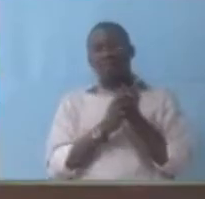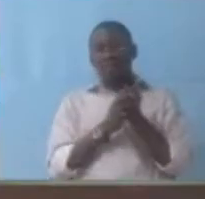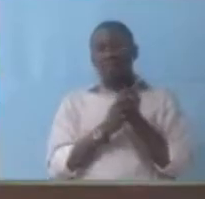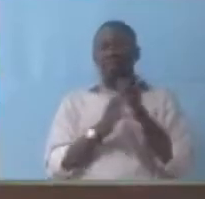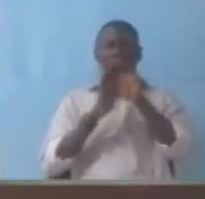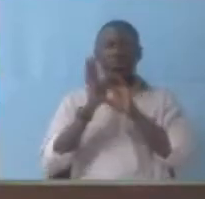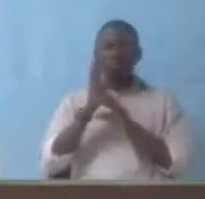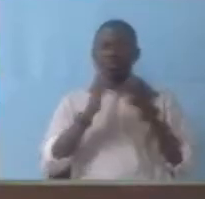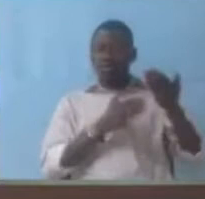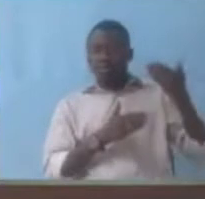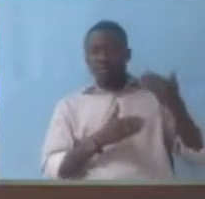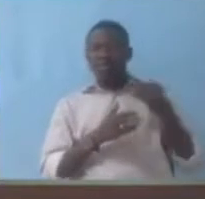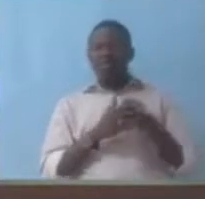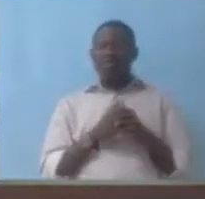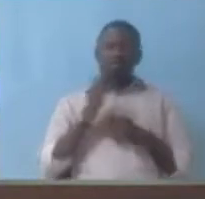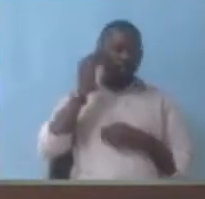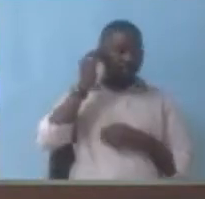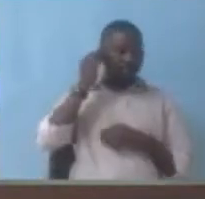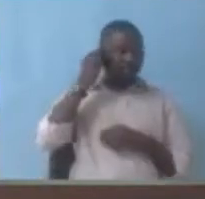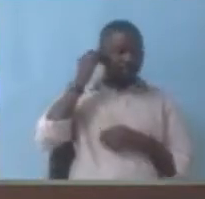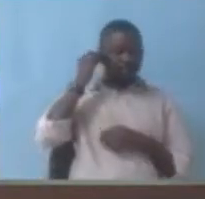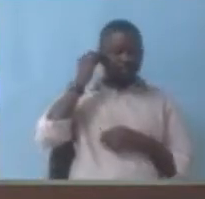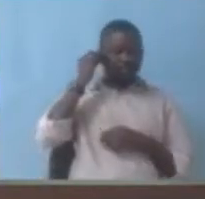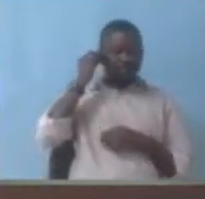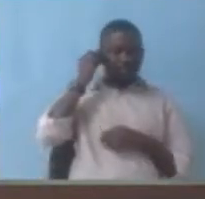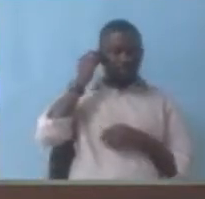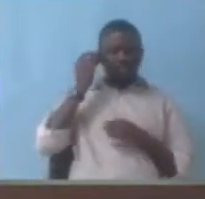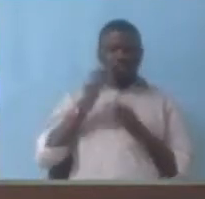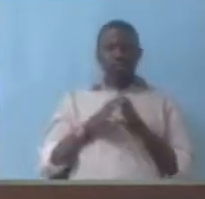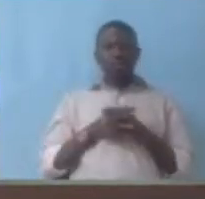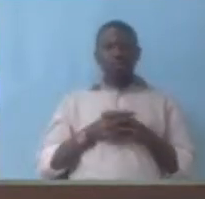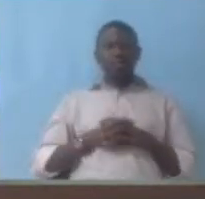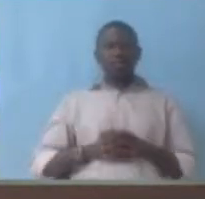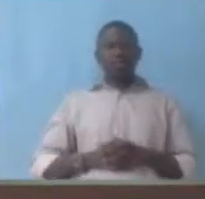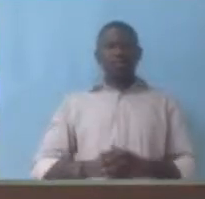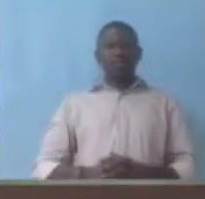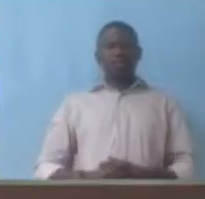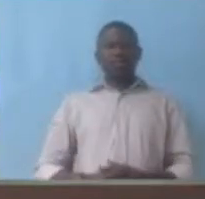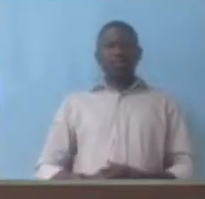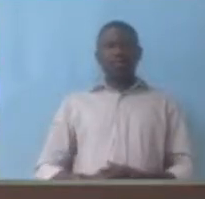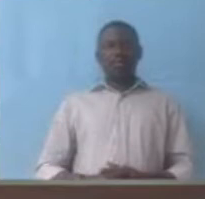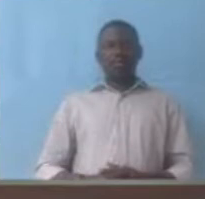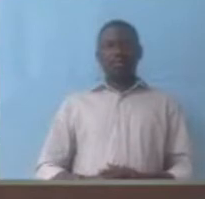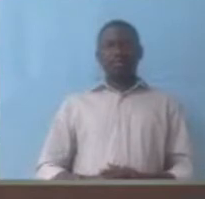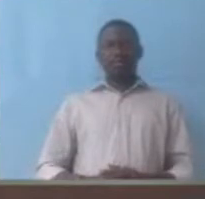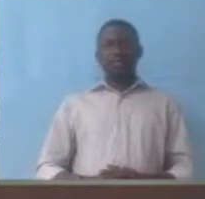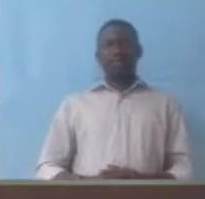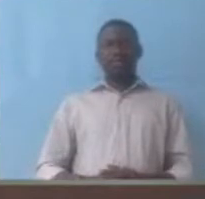ka tam banko ka tam luwa buko wol min far sa ro dol bi je mi yalon ko nyin dikri o landele man tara tama kan ko